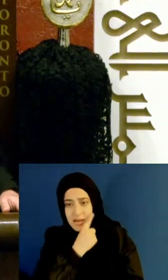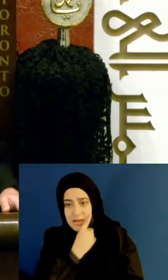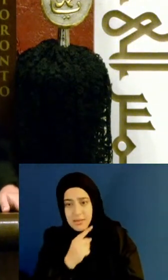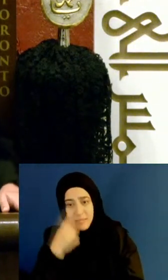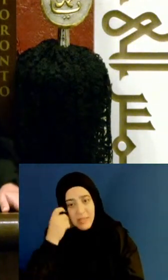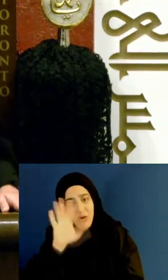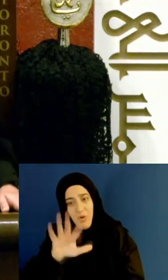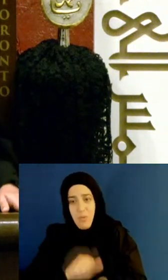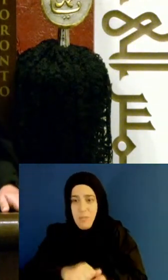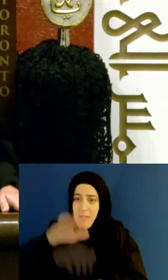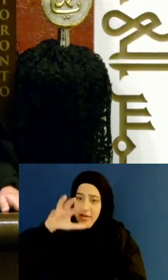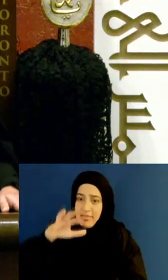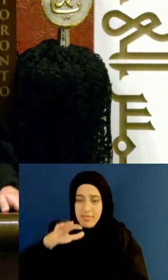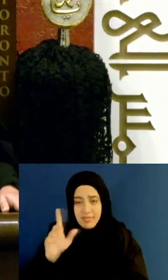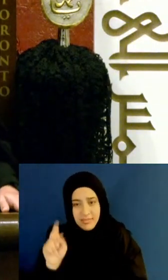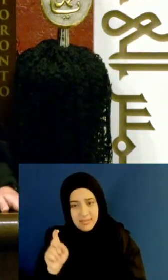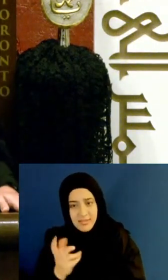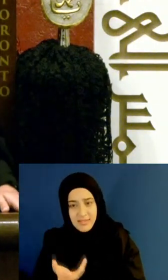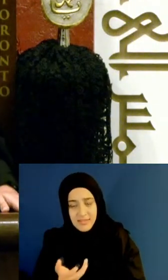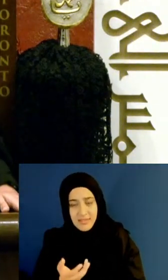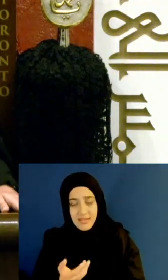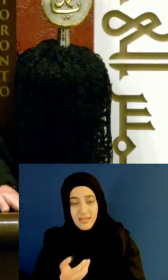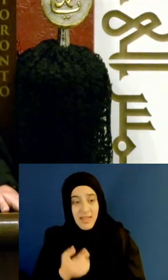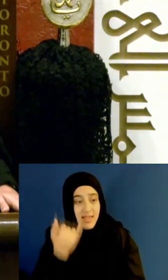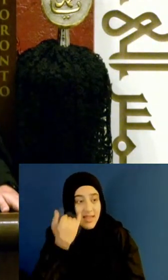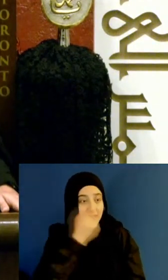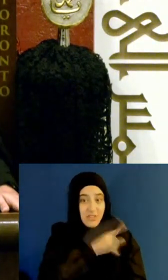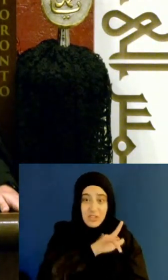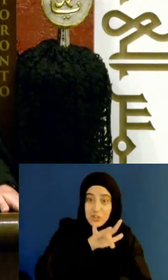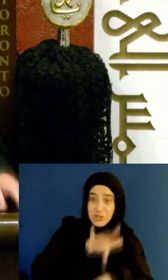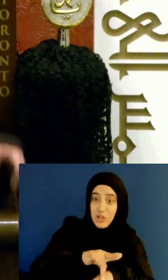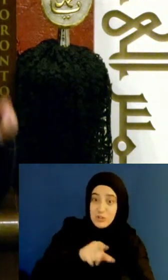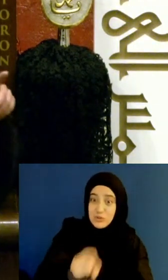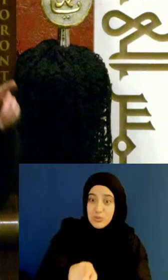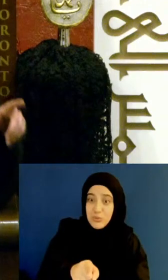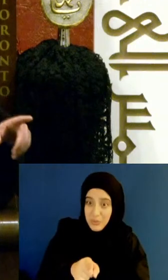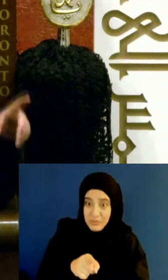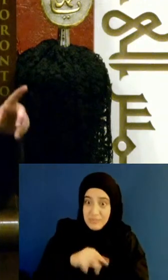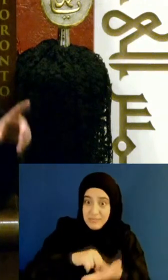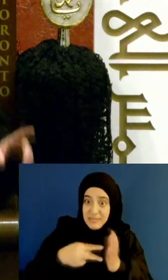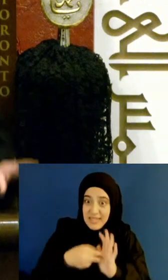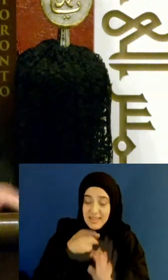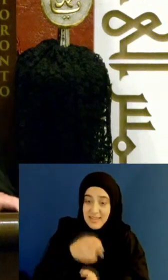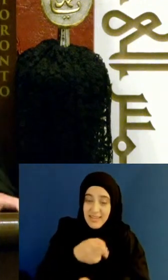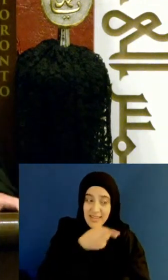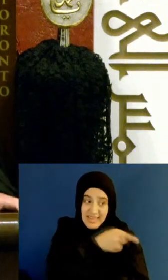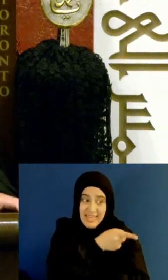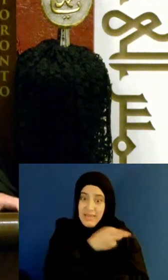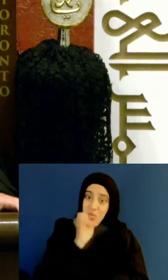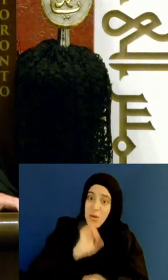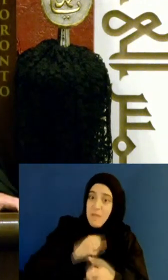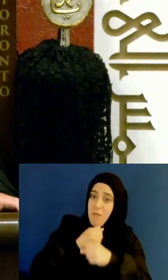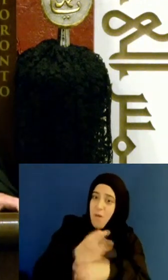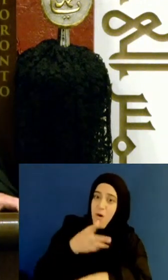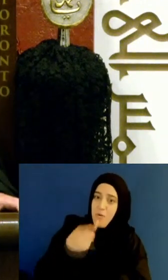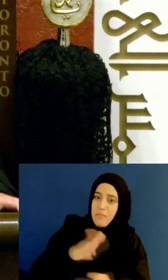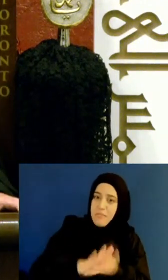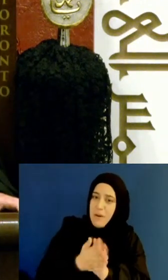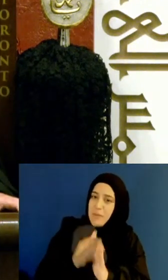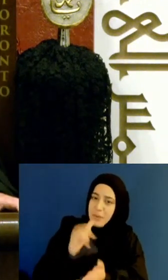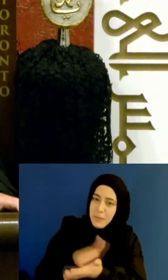wealth, such that if he was to touch you, he would make you impure? Allah.